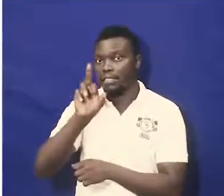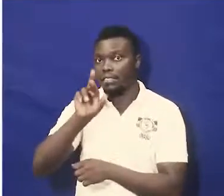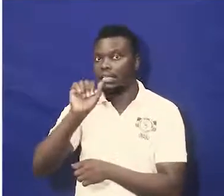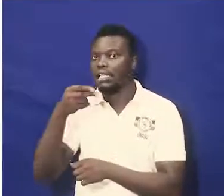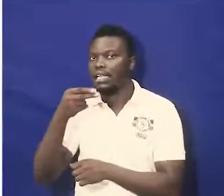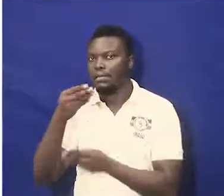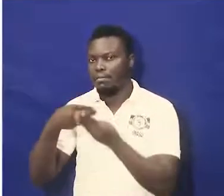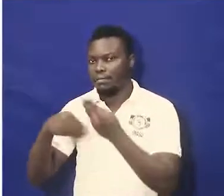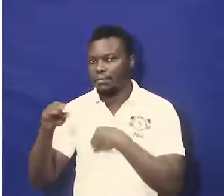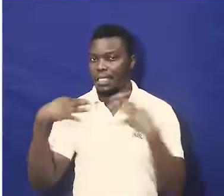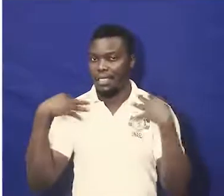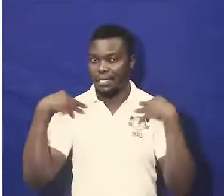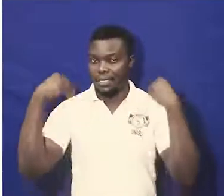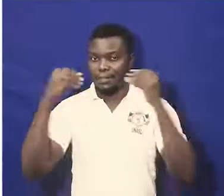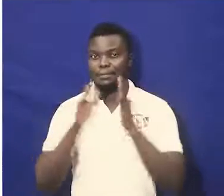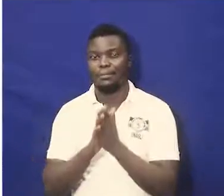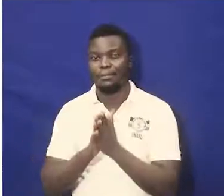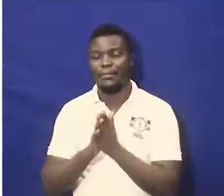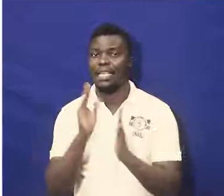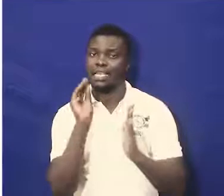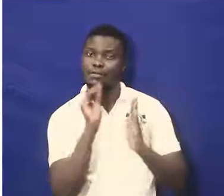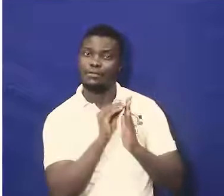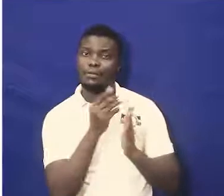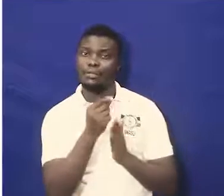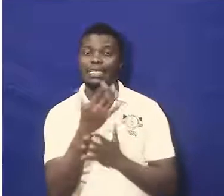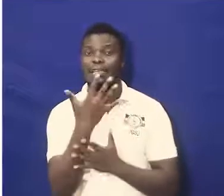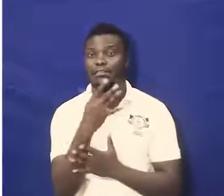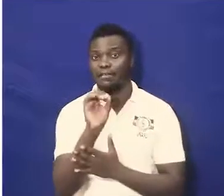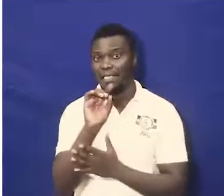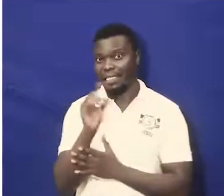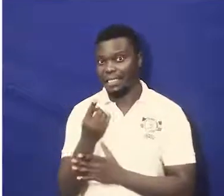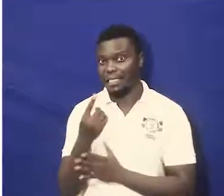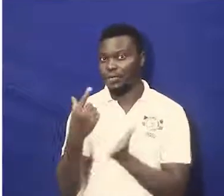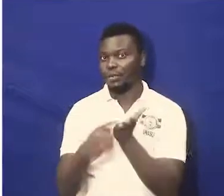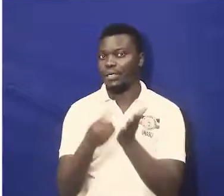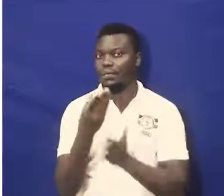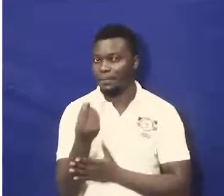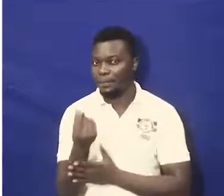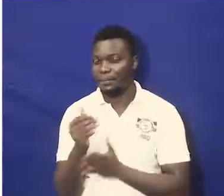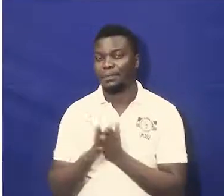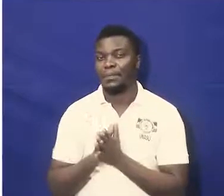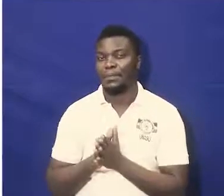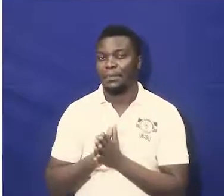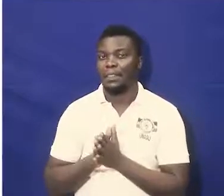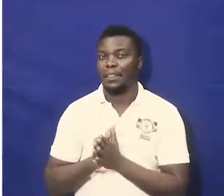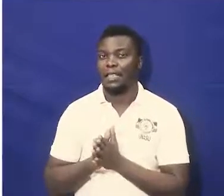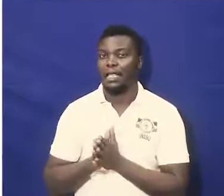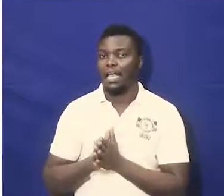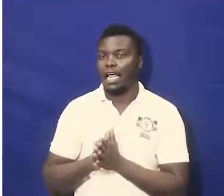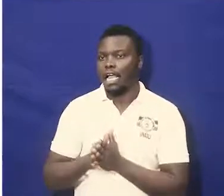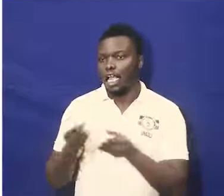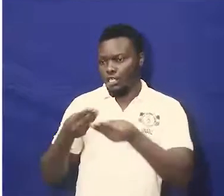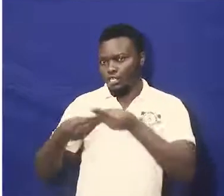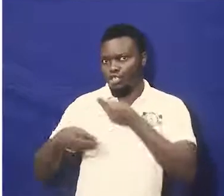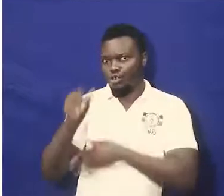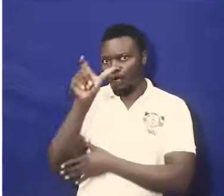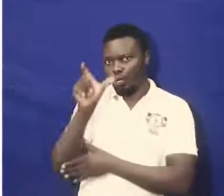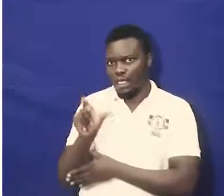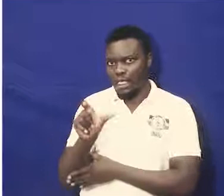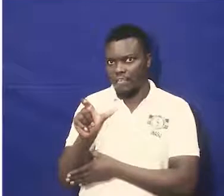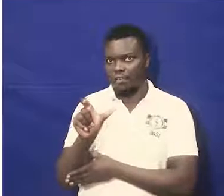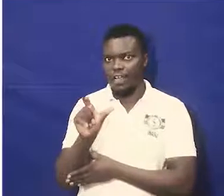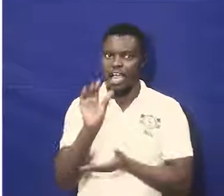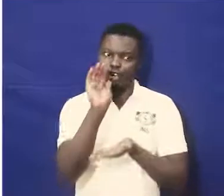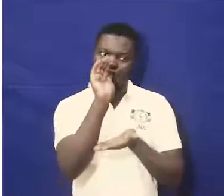marked price is 50,000 Uganda shillings. And the shopkeeper offers Sarah a